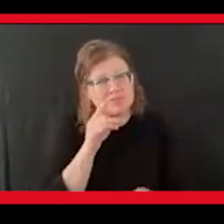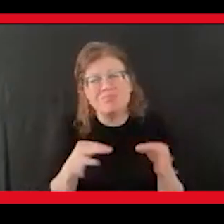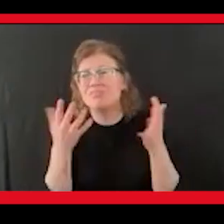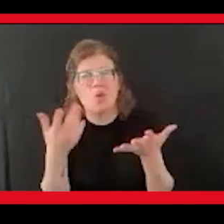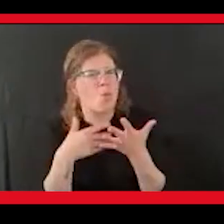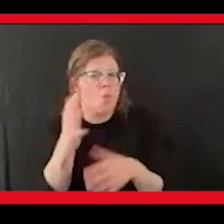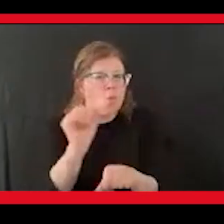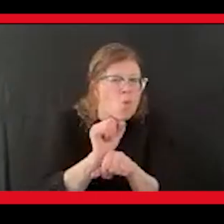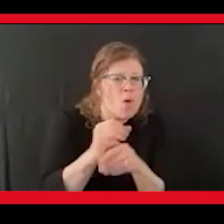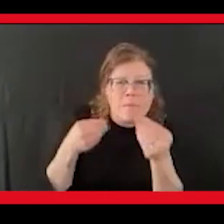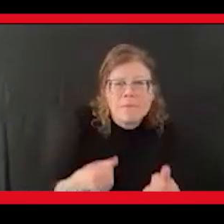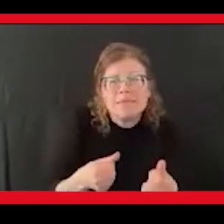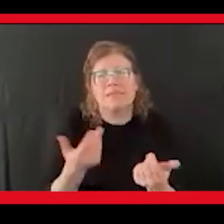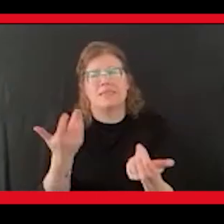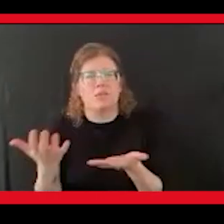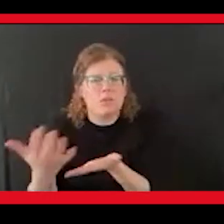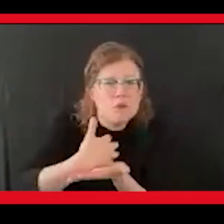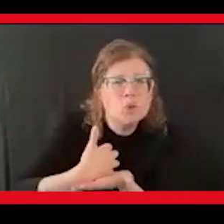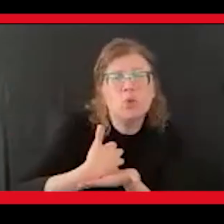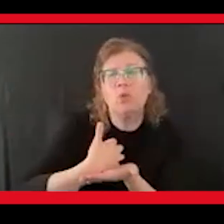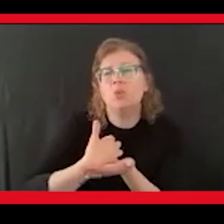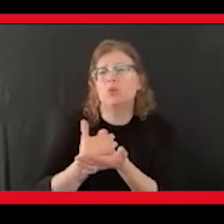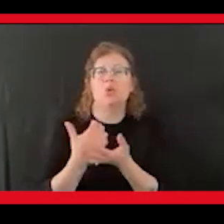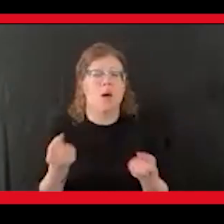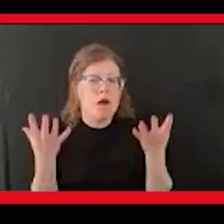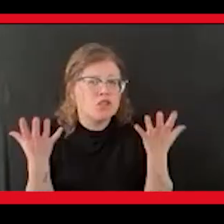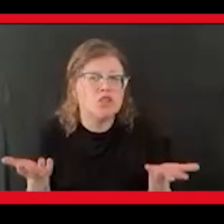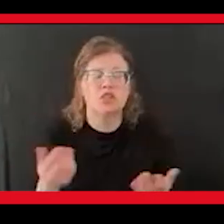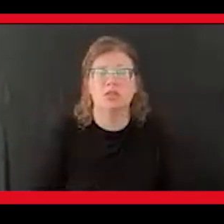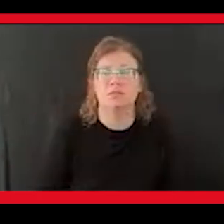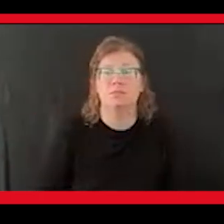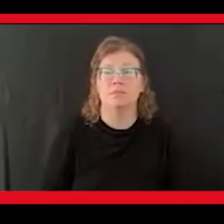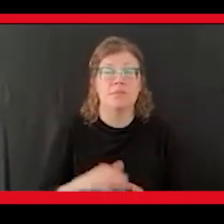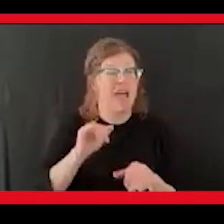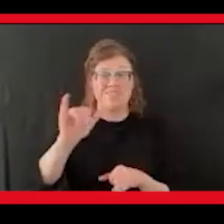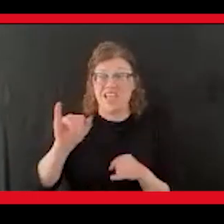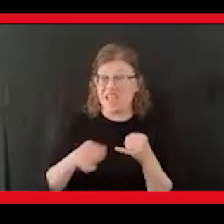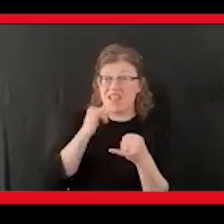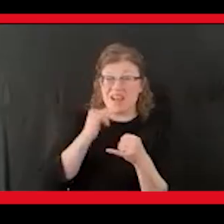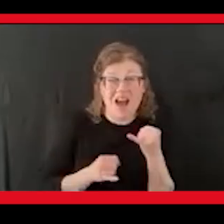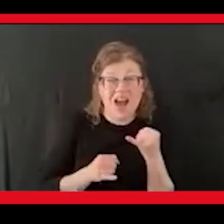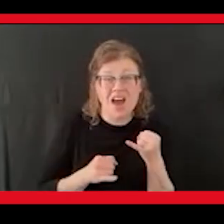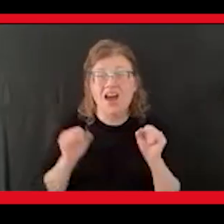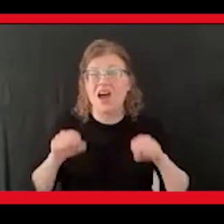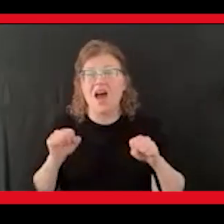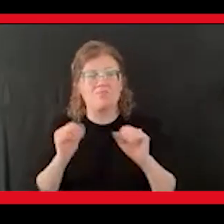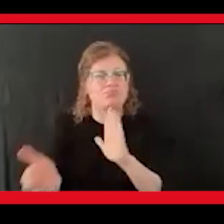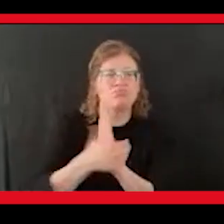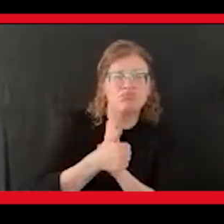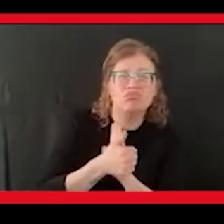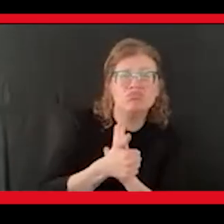also be invited to upload support materials to support your application. Over to you,